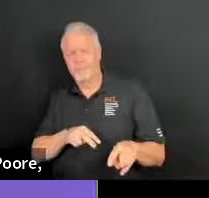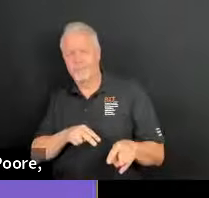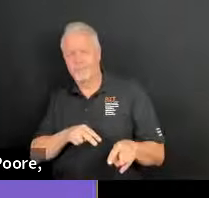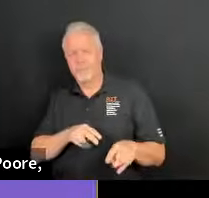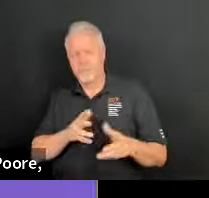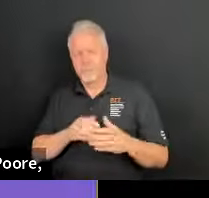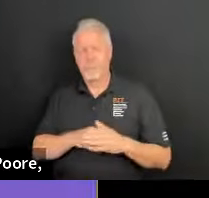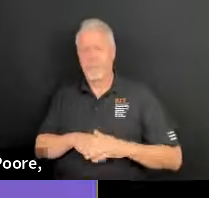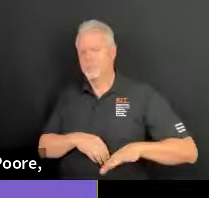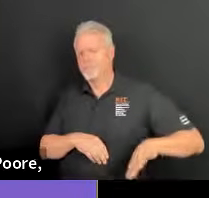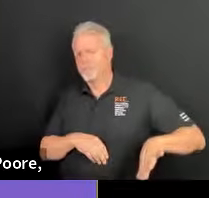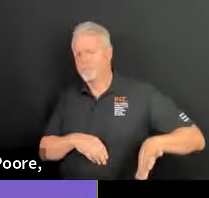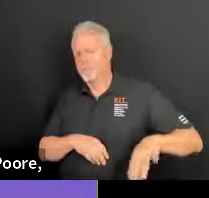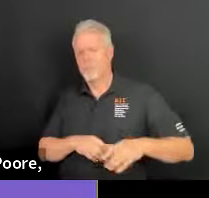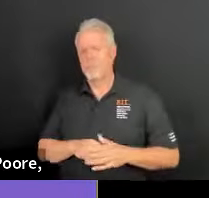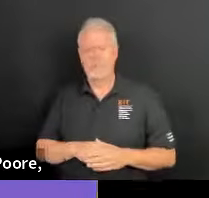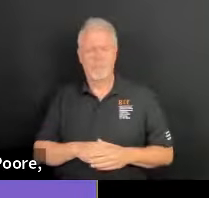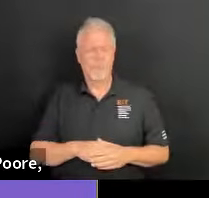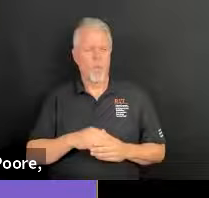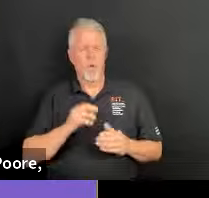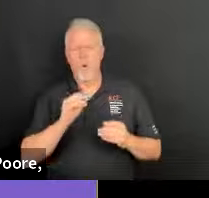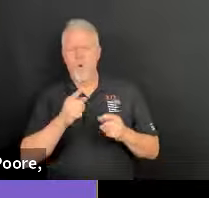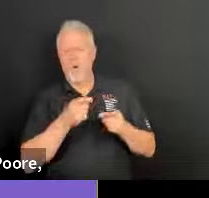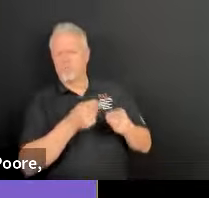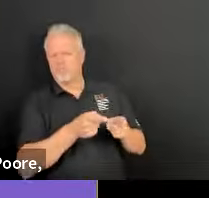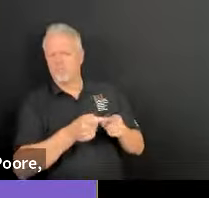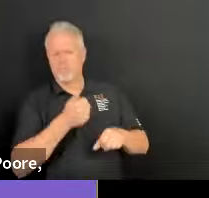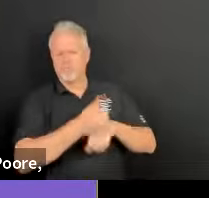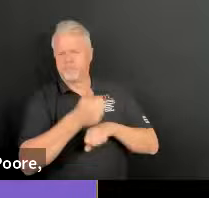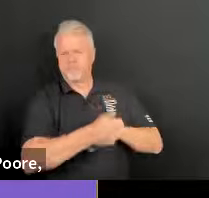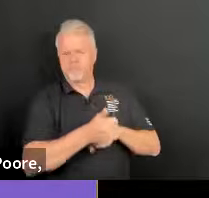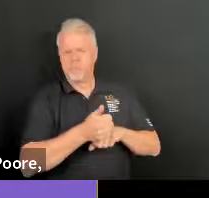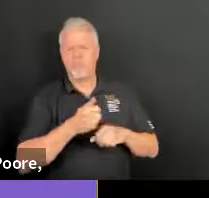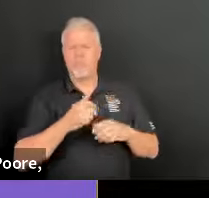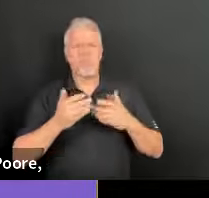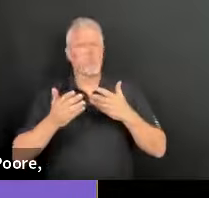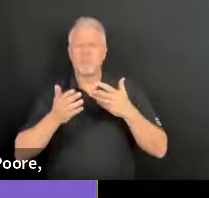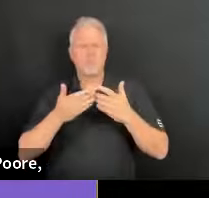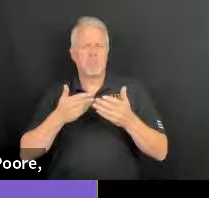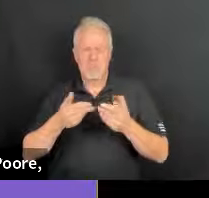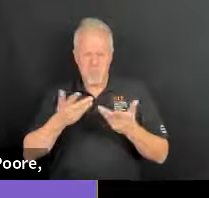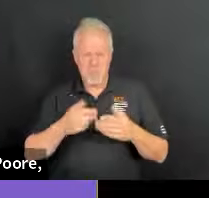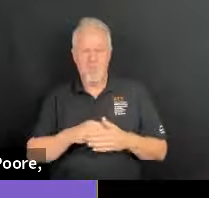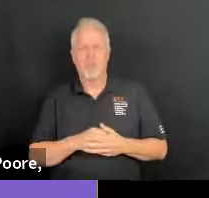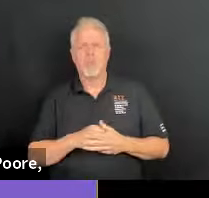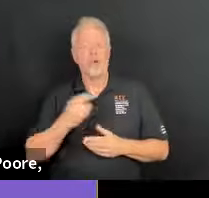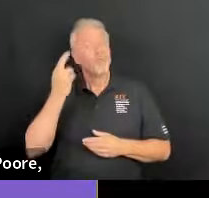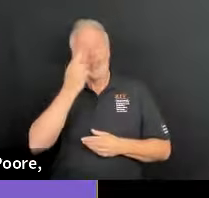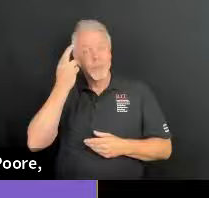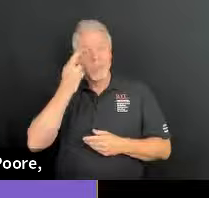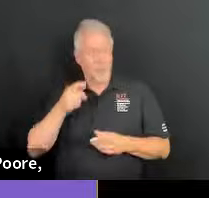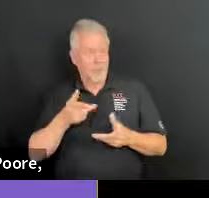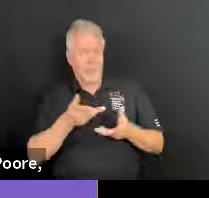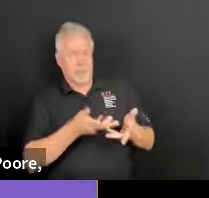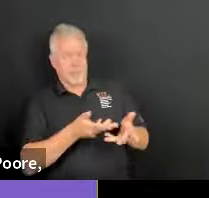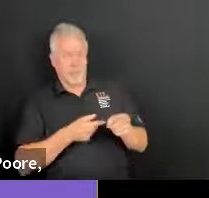it's very shame-based, and it's stigmatized when people look at them. They blame them for having the problem. It's